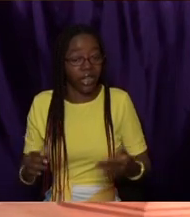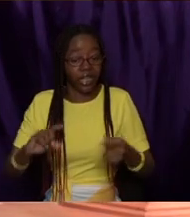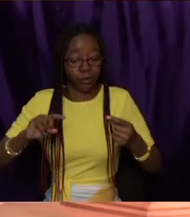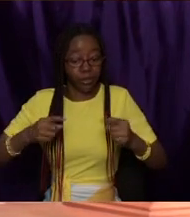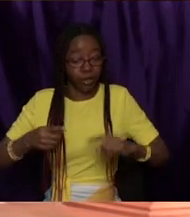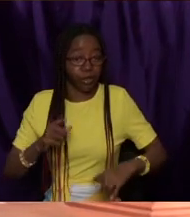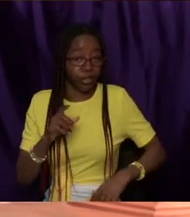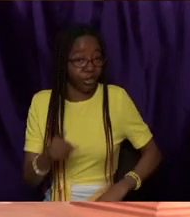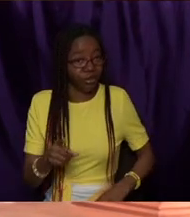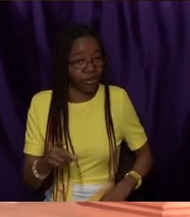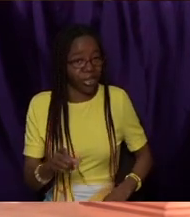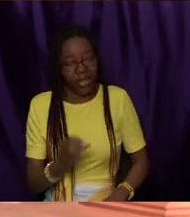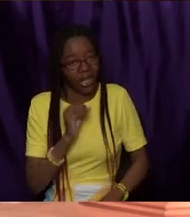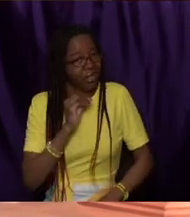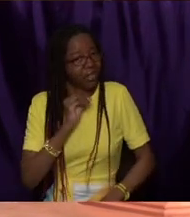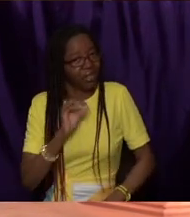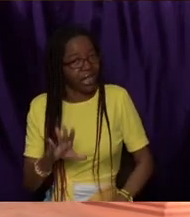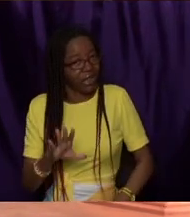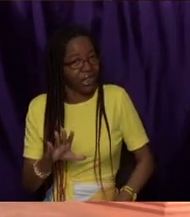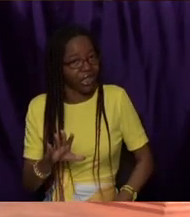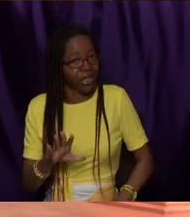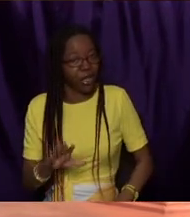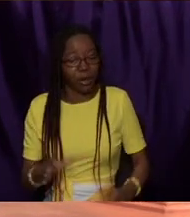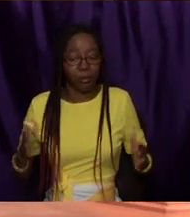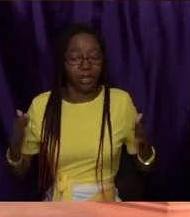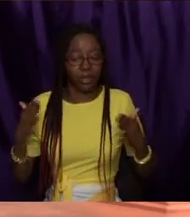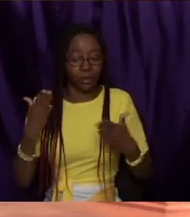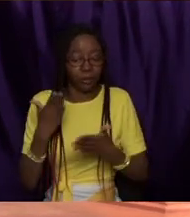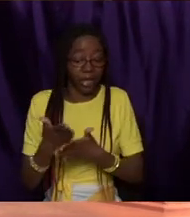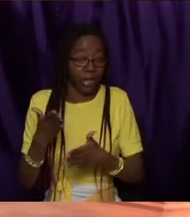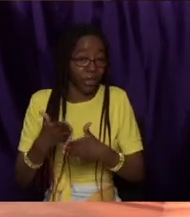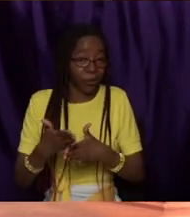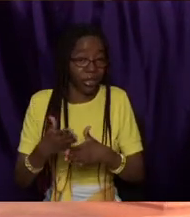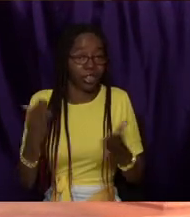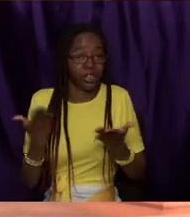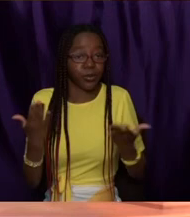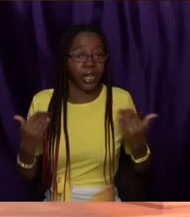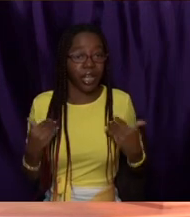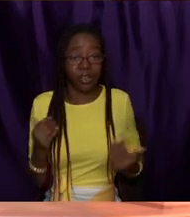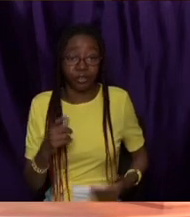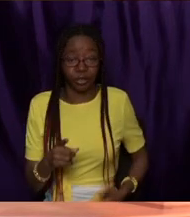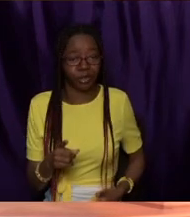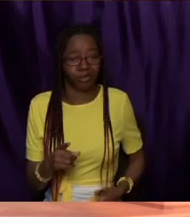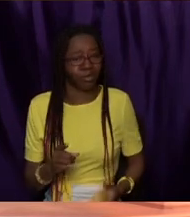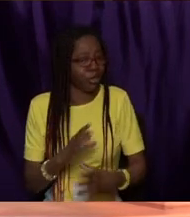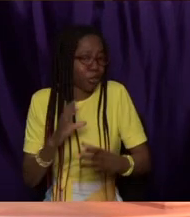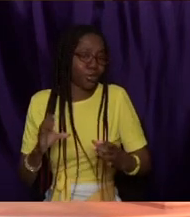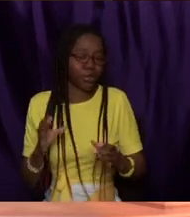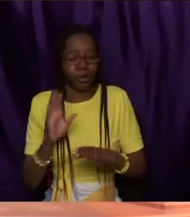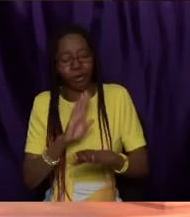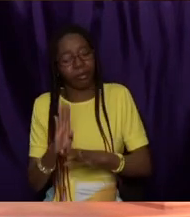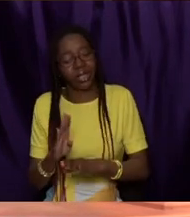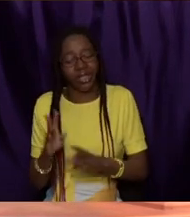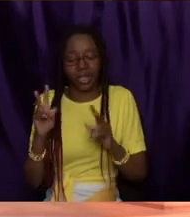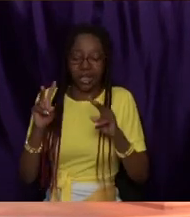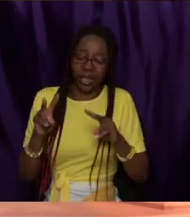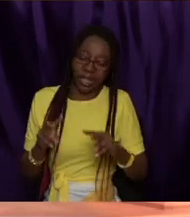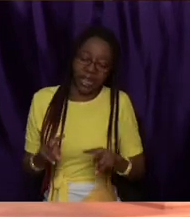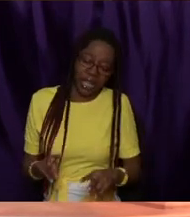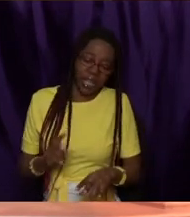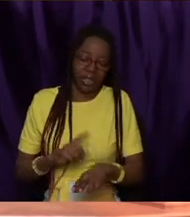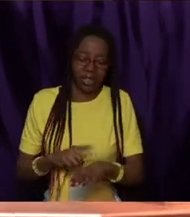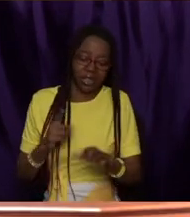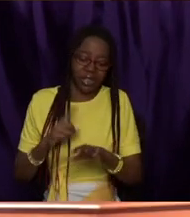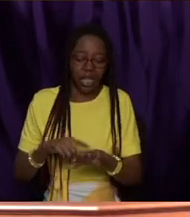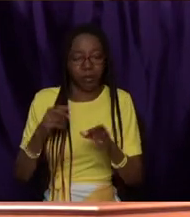you ain't nothing but a pathway to what I have for you. You so busy looking at the current of